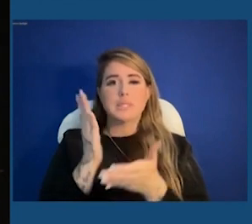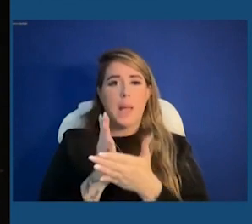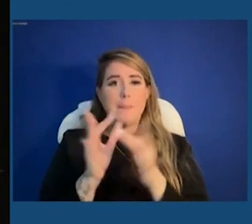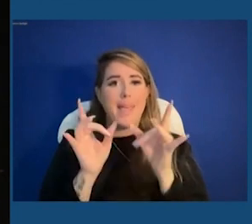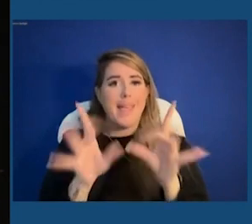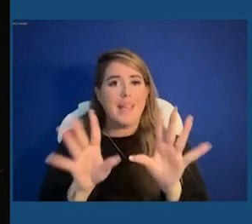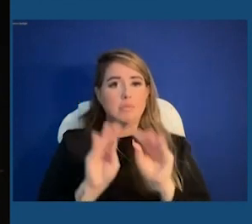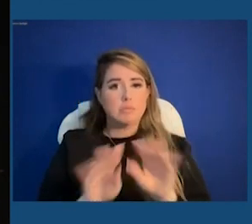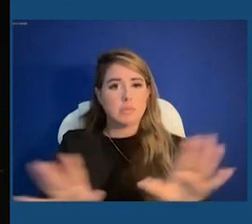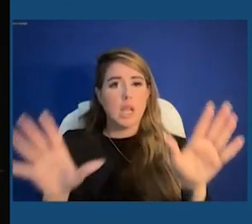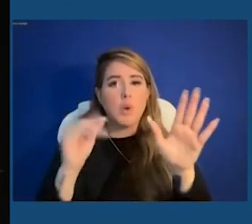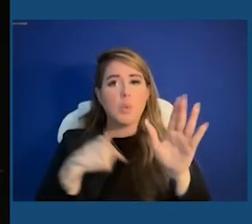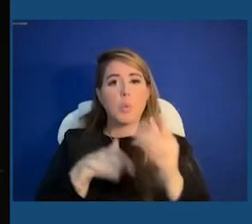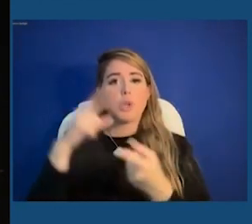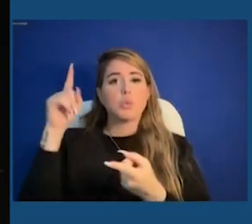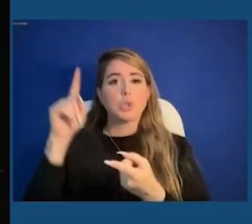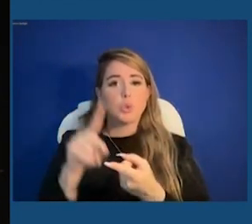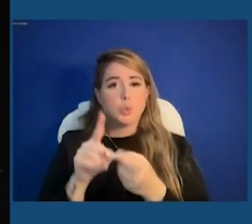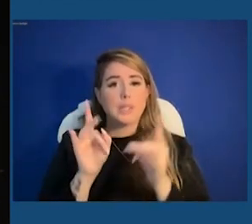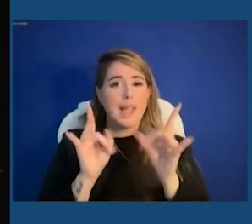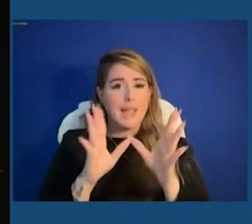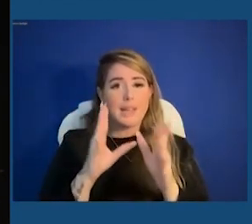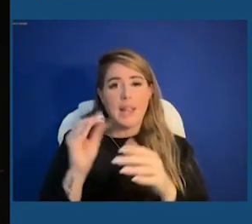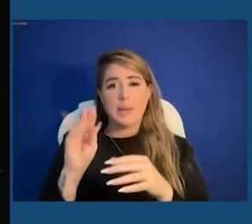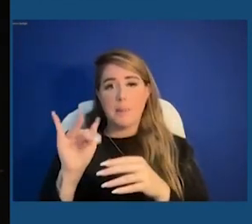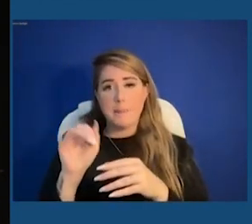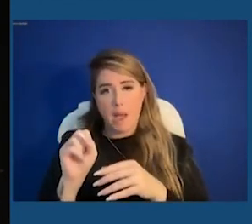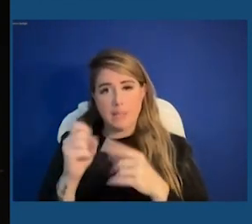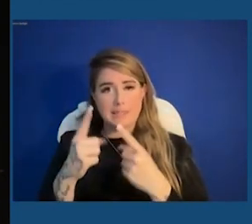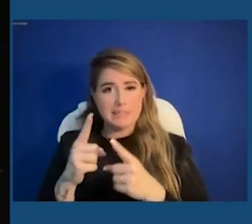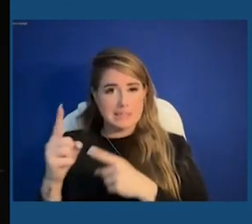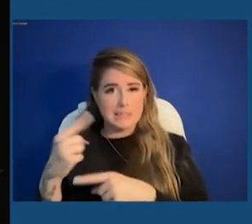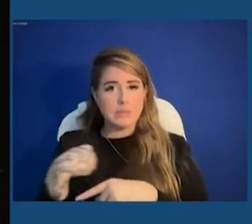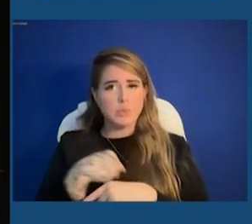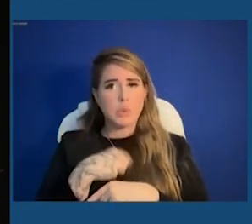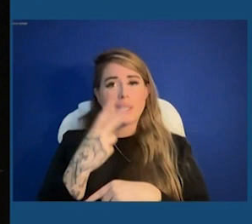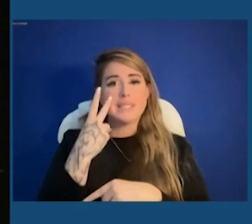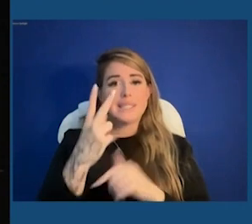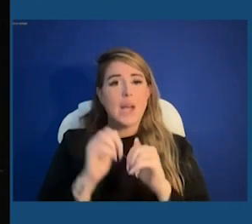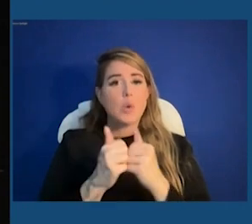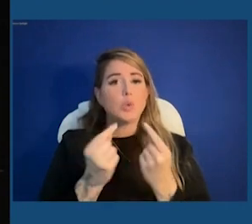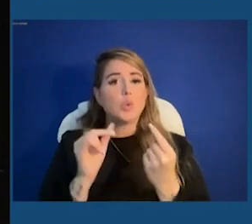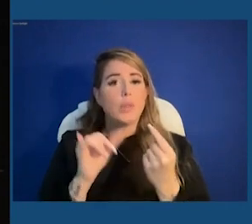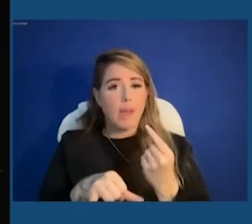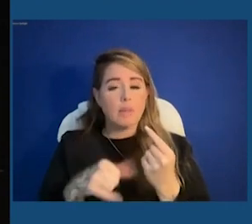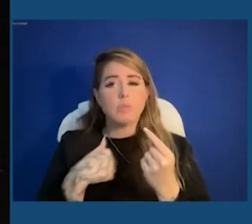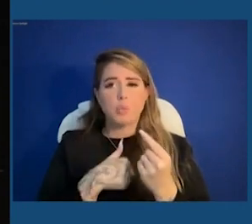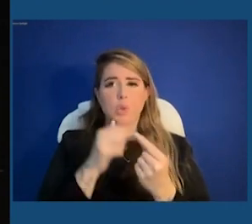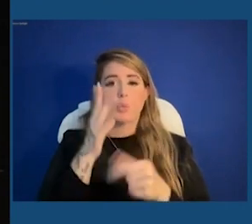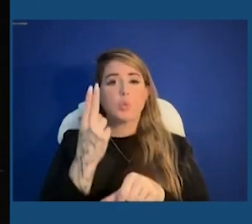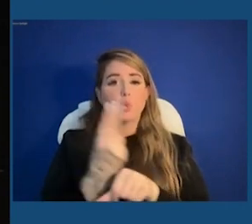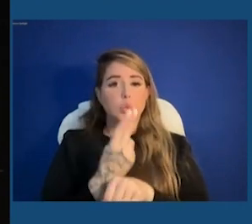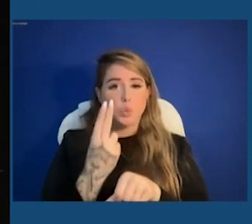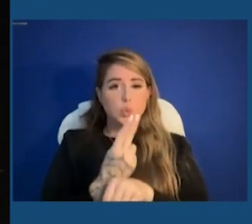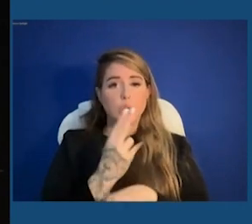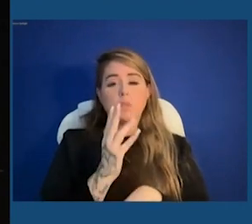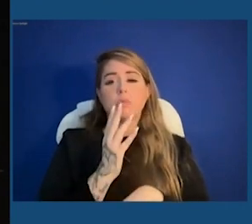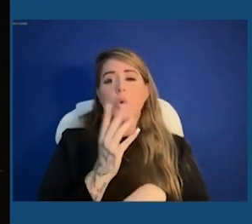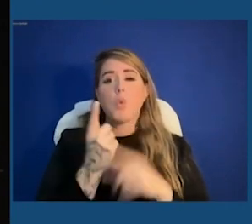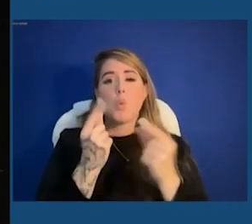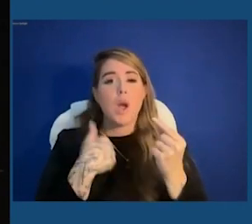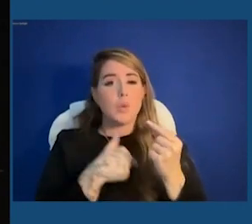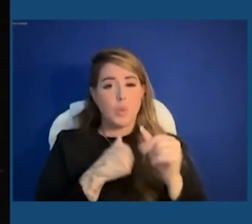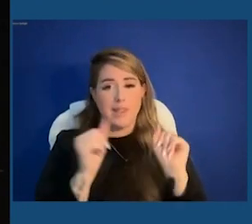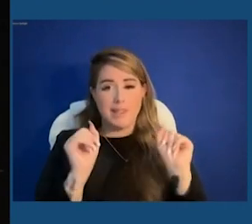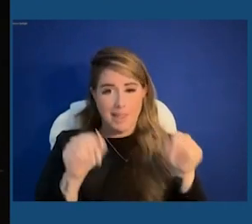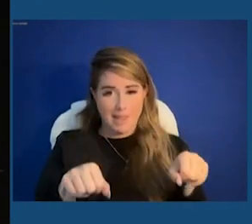and reducing the hate and bias incident. And how are we going to do that? We are going to utilize what we can